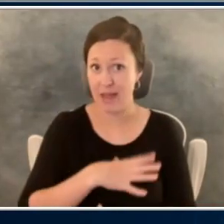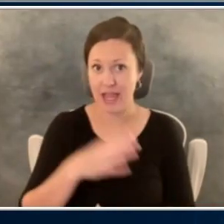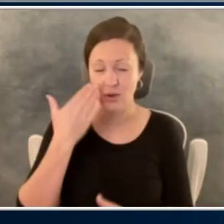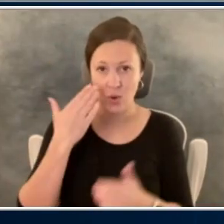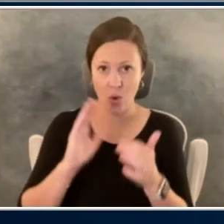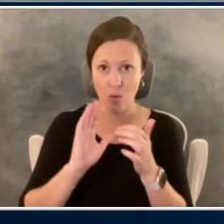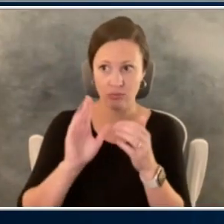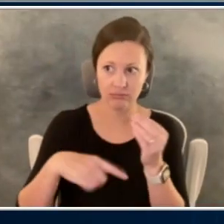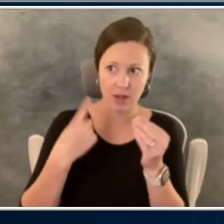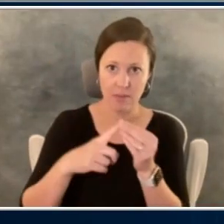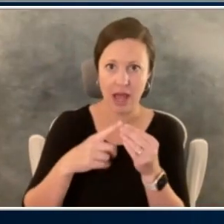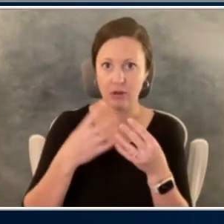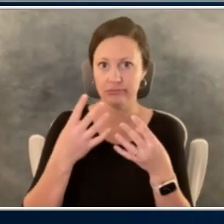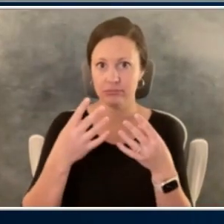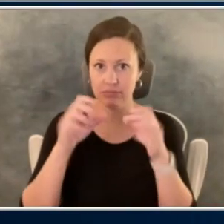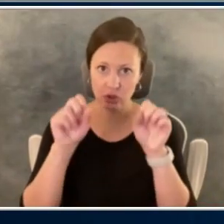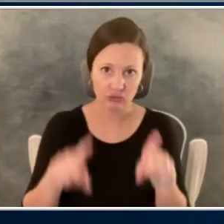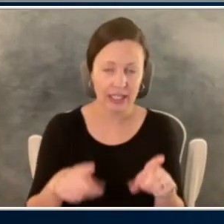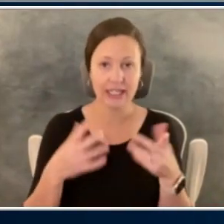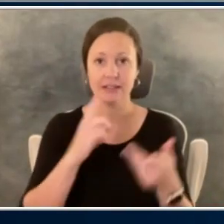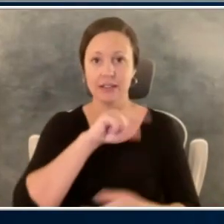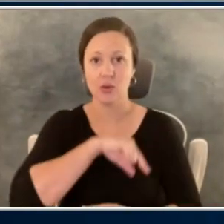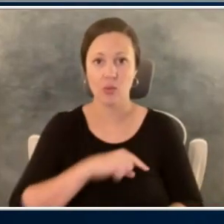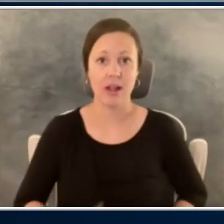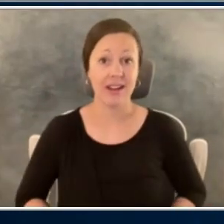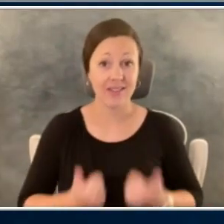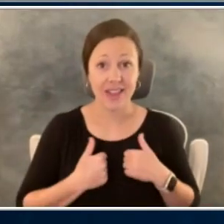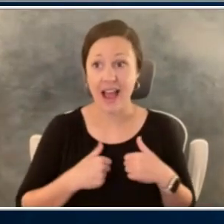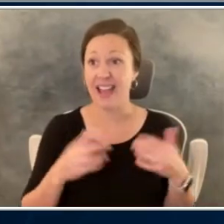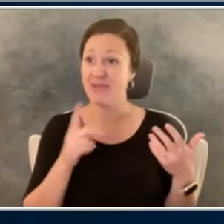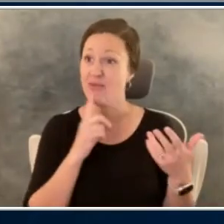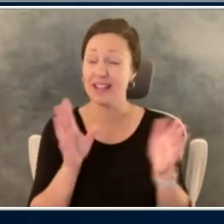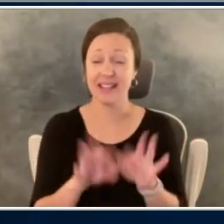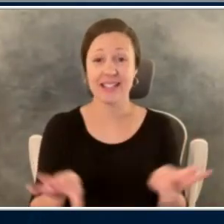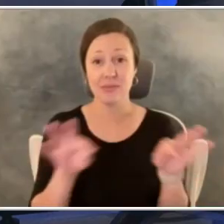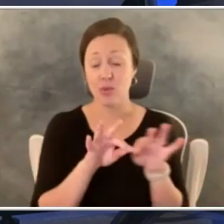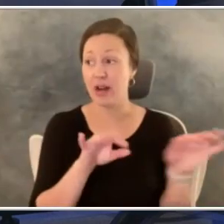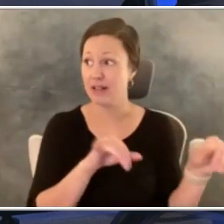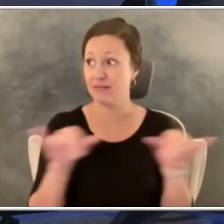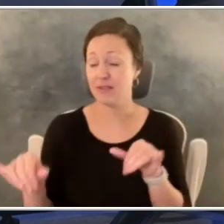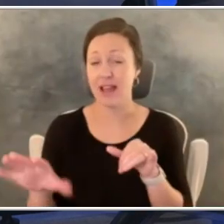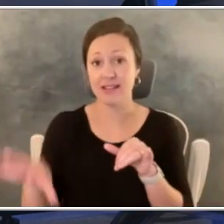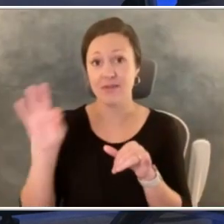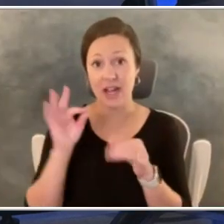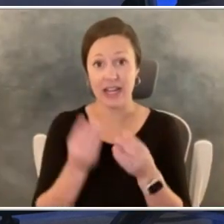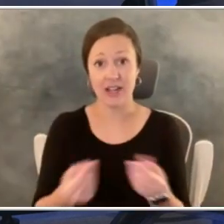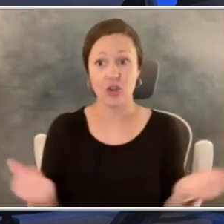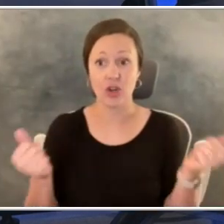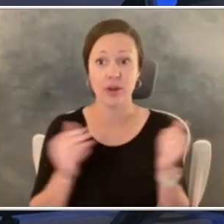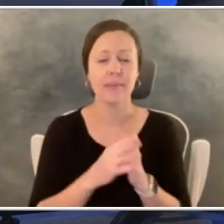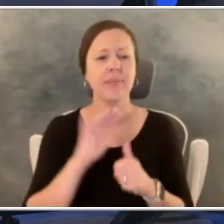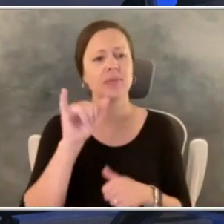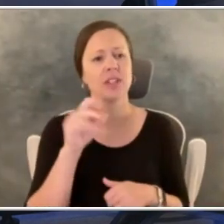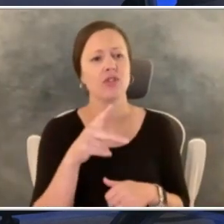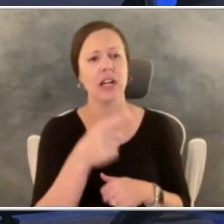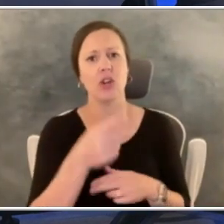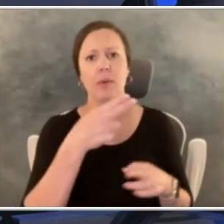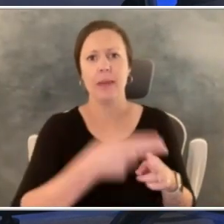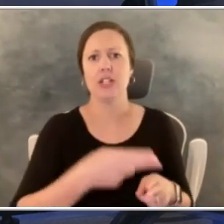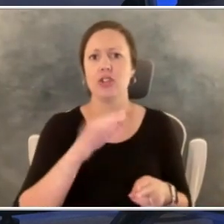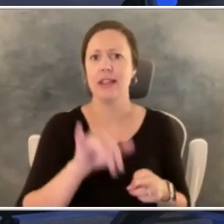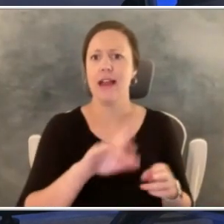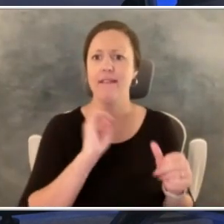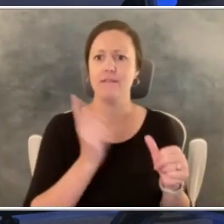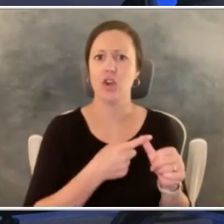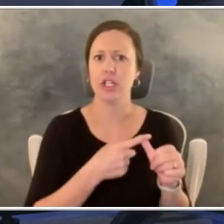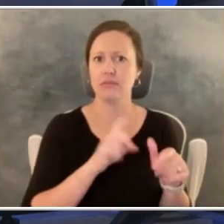is just as important as finding a cure. Jack, you mentioned brushing off that initial call about your elevated